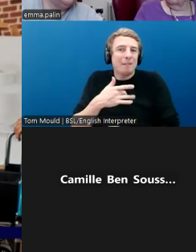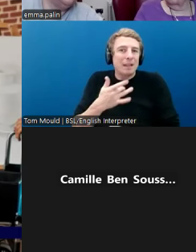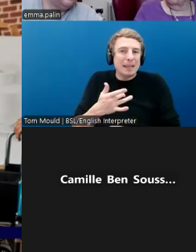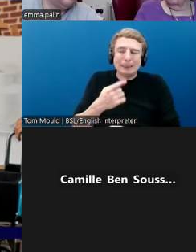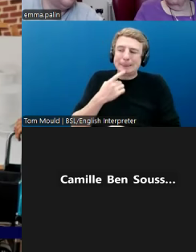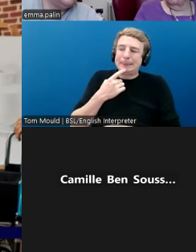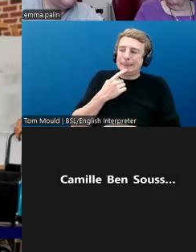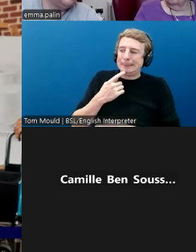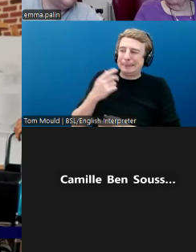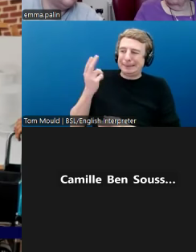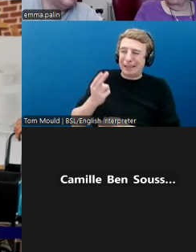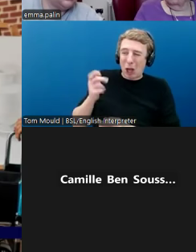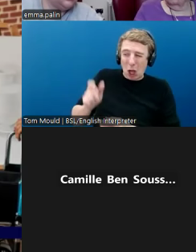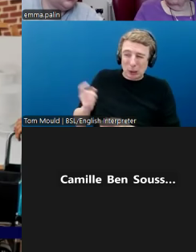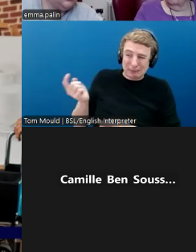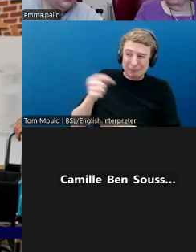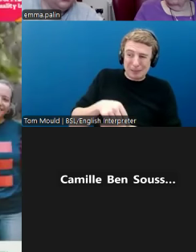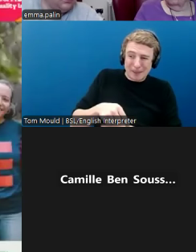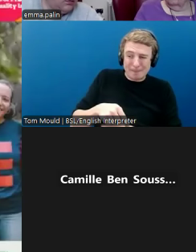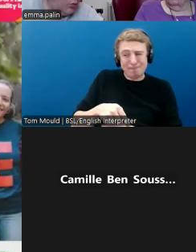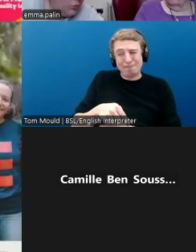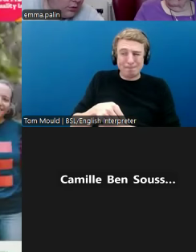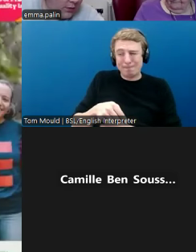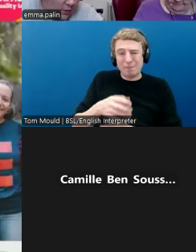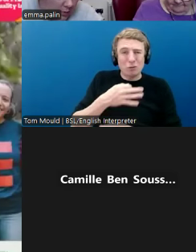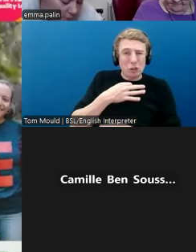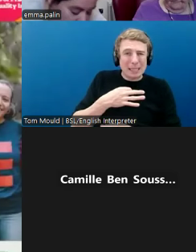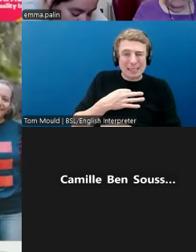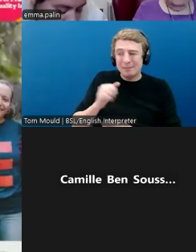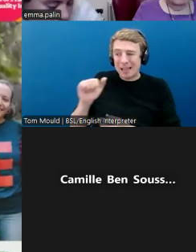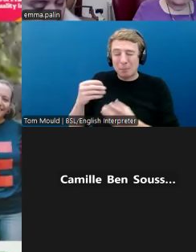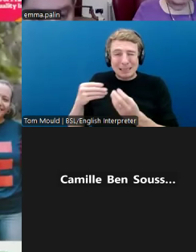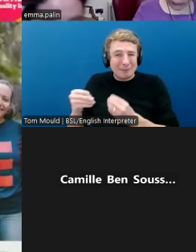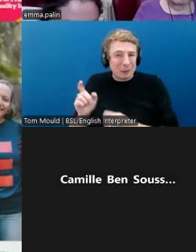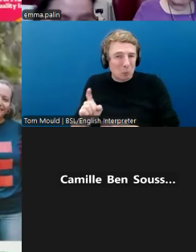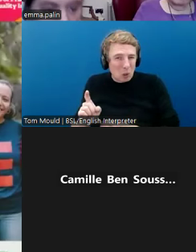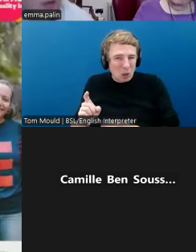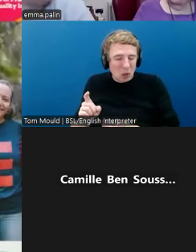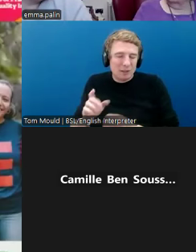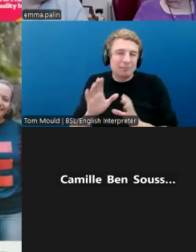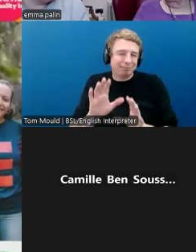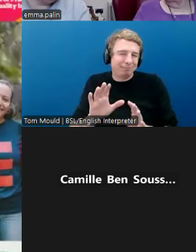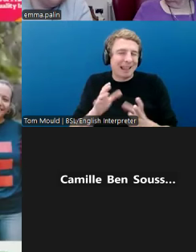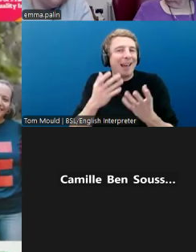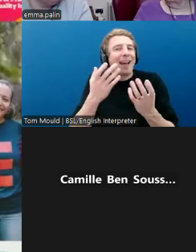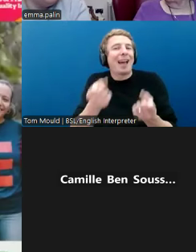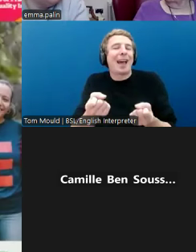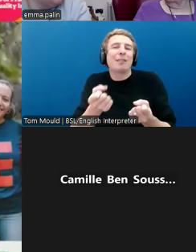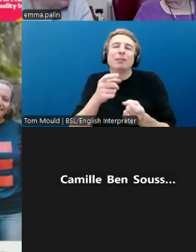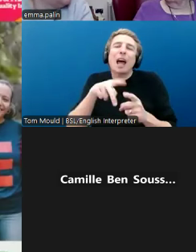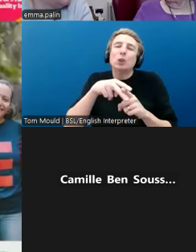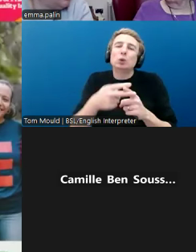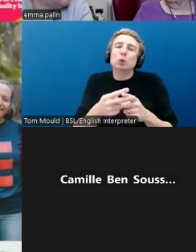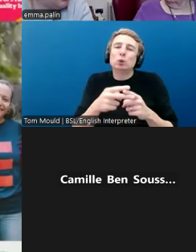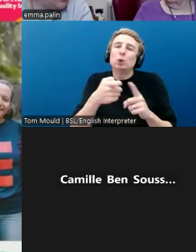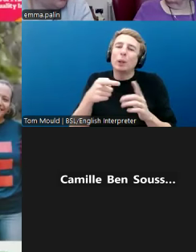materials. And with that in line, we have the NAPA Standard of Practice toolkit. So this is one way that